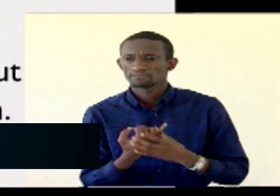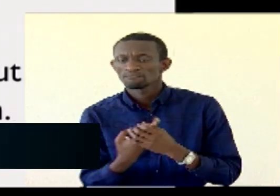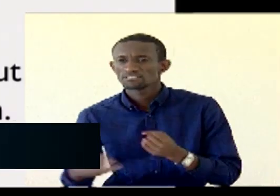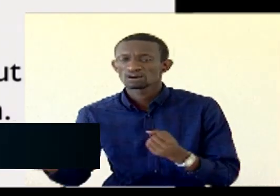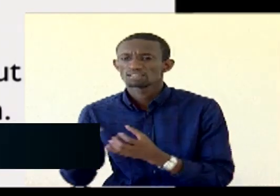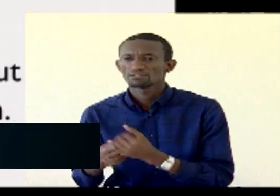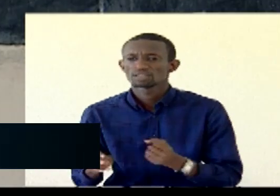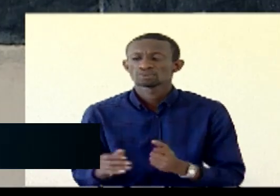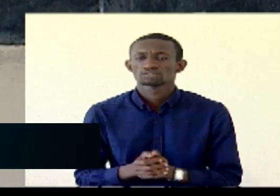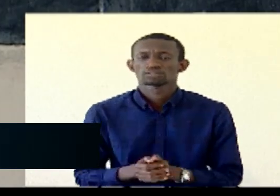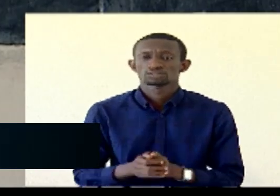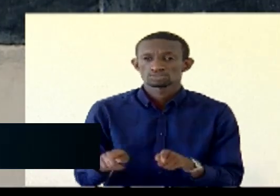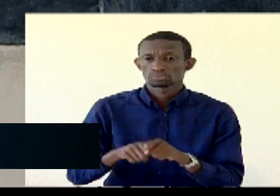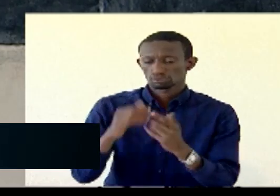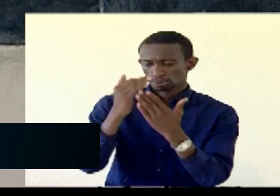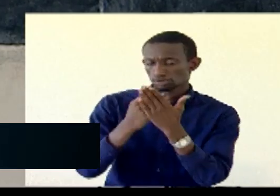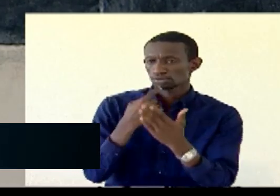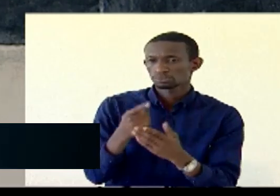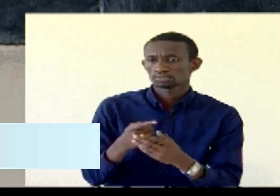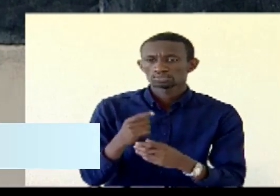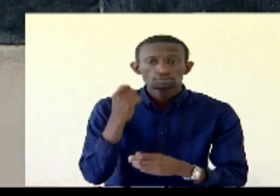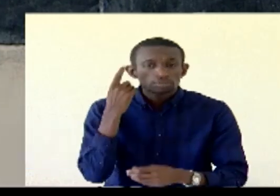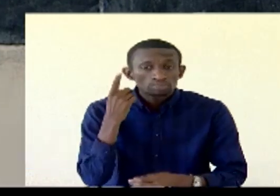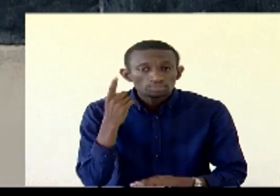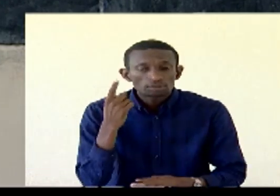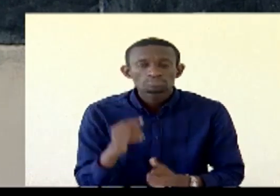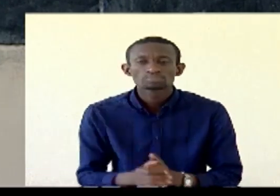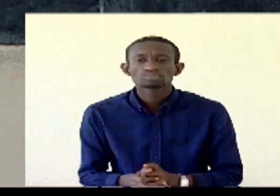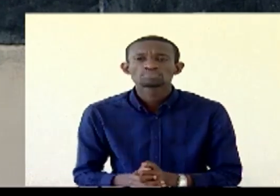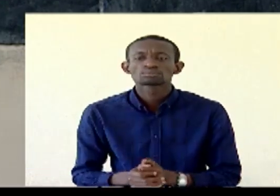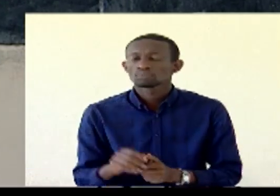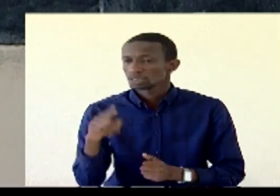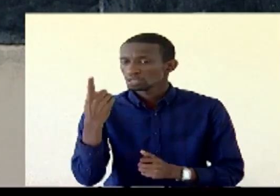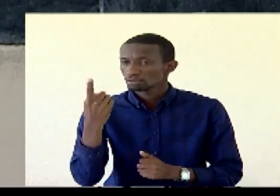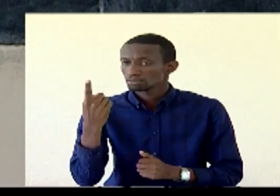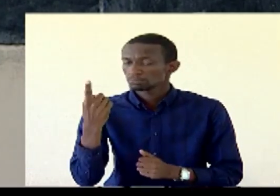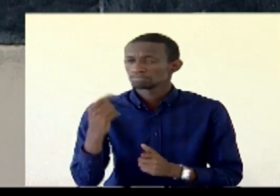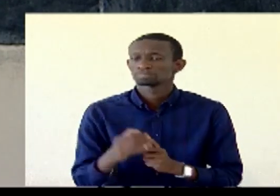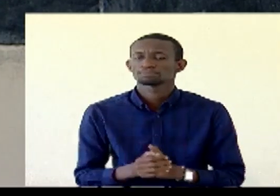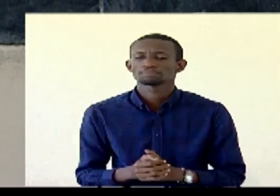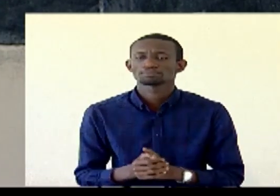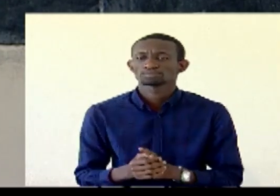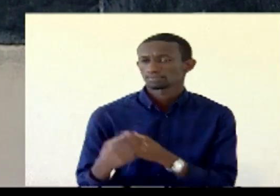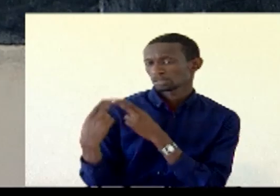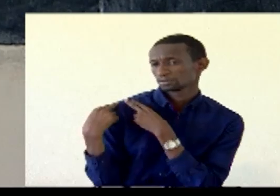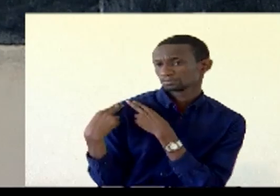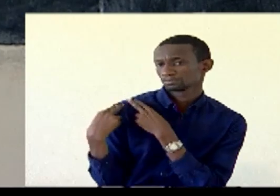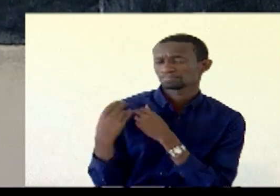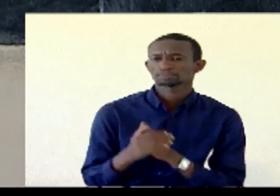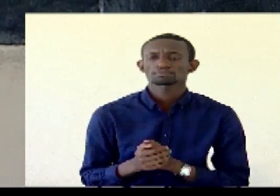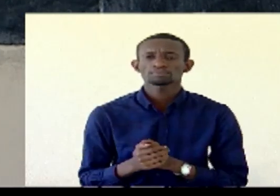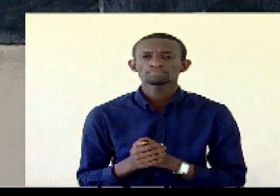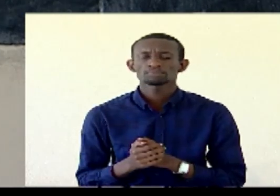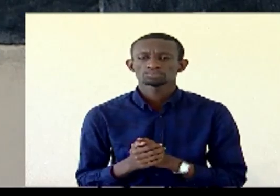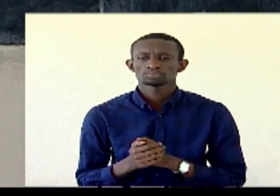urination. Student, have you understood? So one of the functions of the kidney is responsible